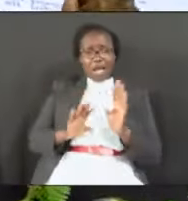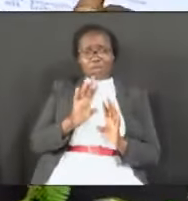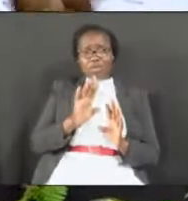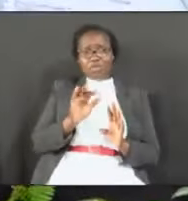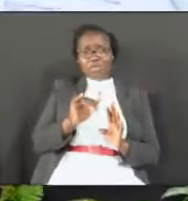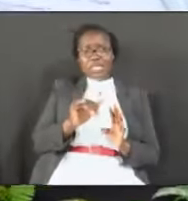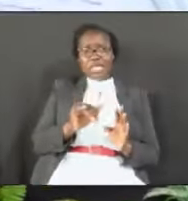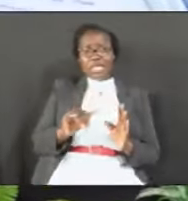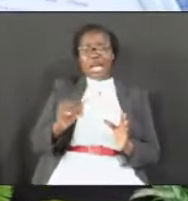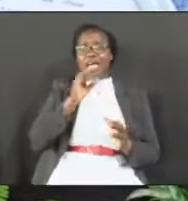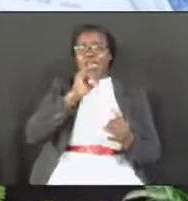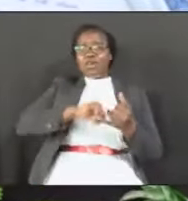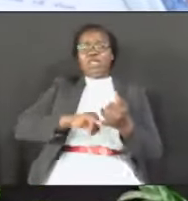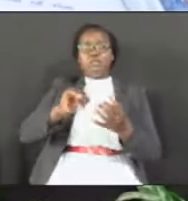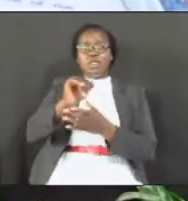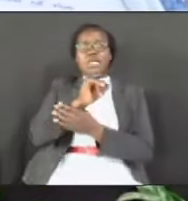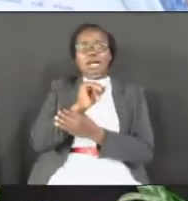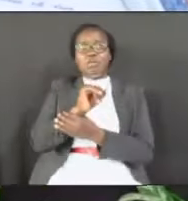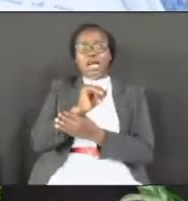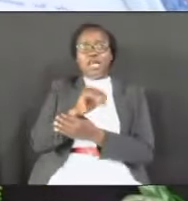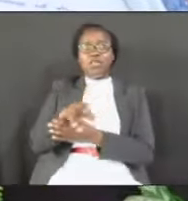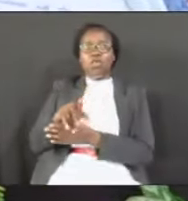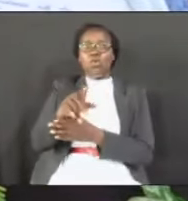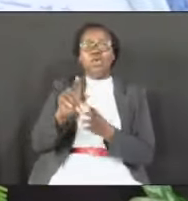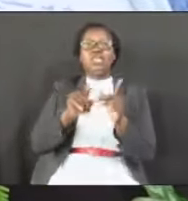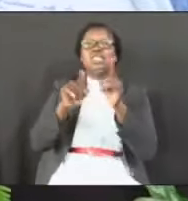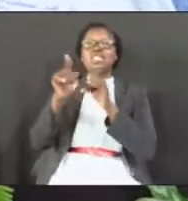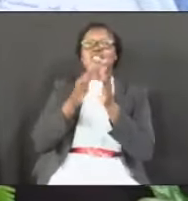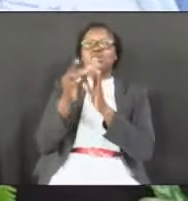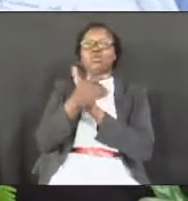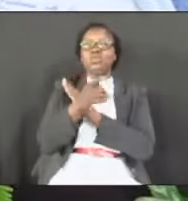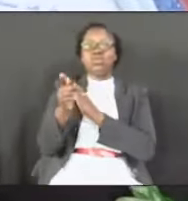husband, Abraham? We have walked this journey with you. I thought that